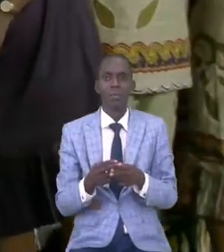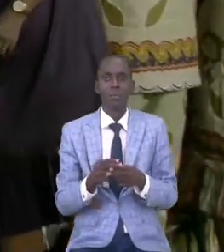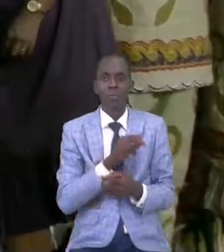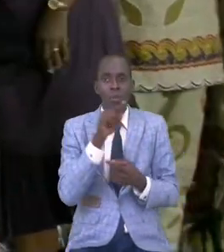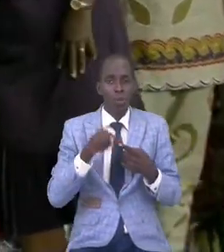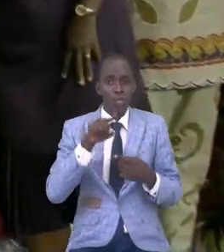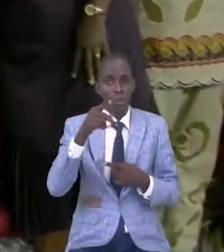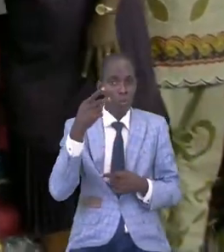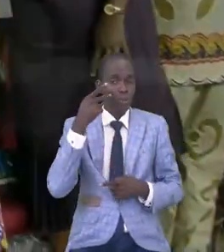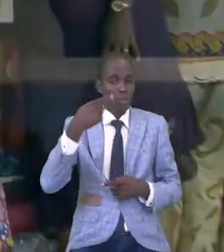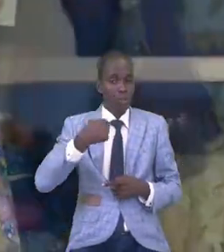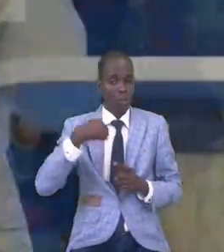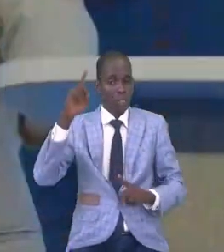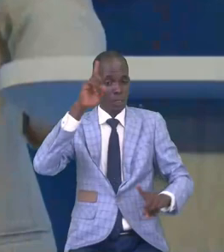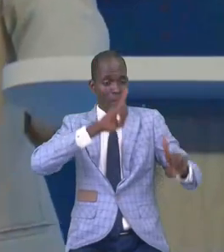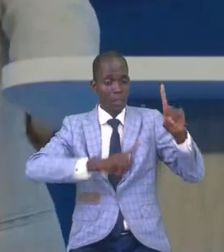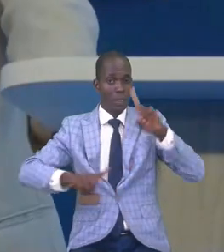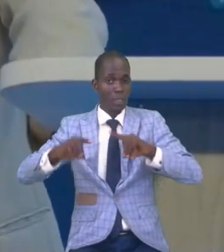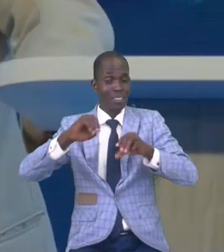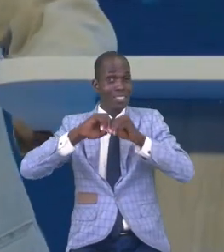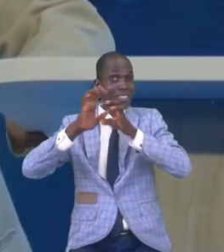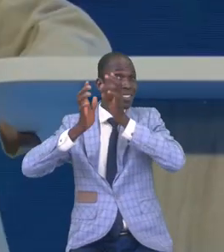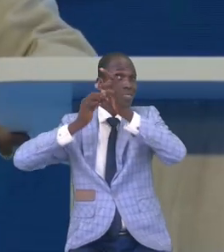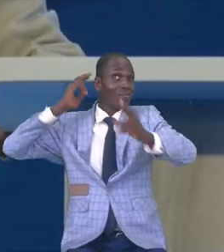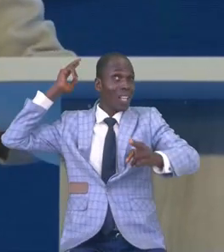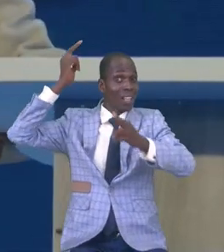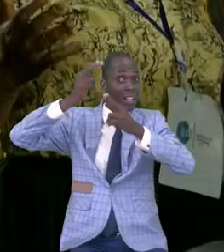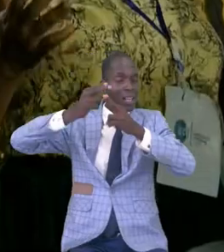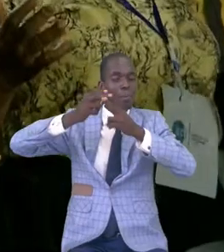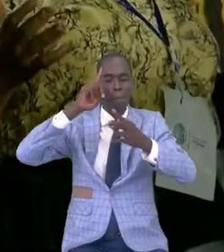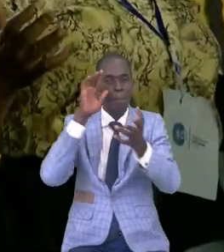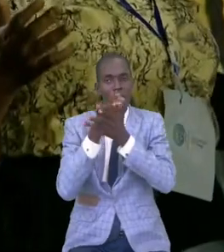the final amen, it is done.